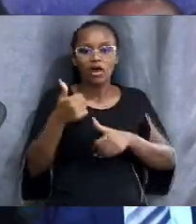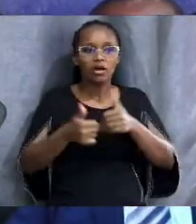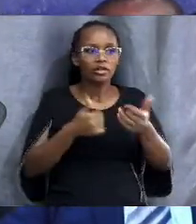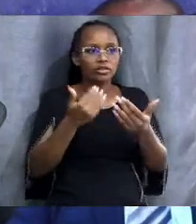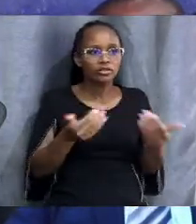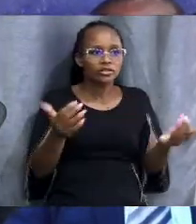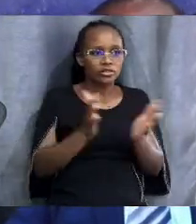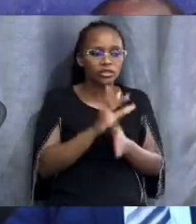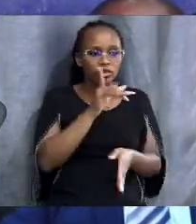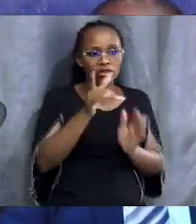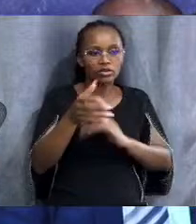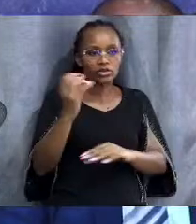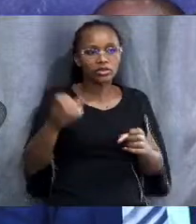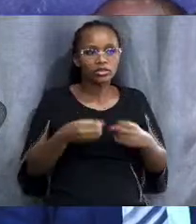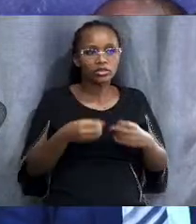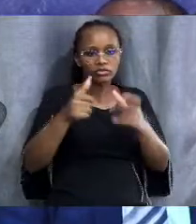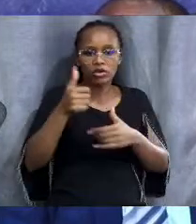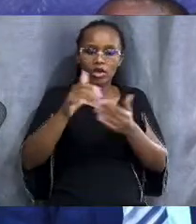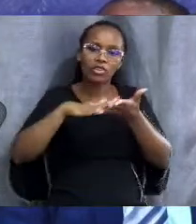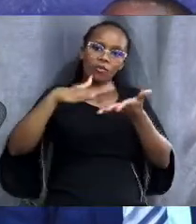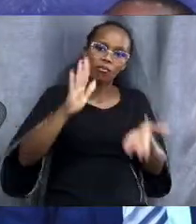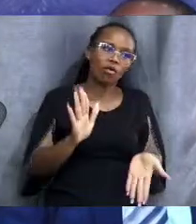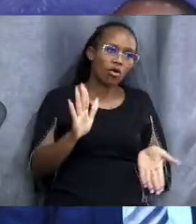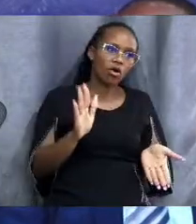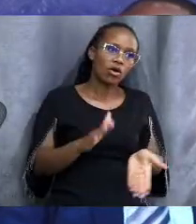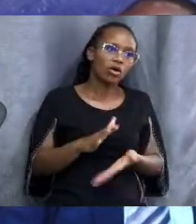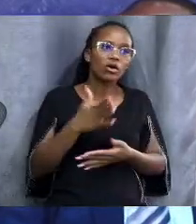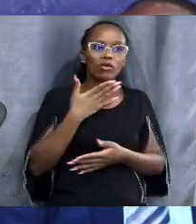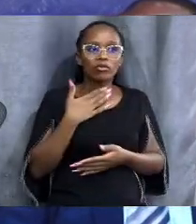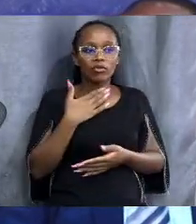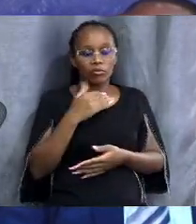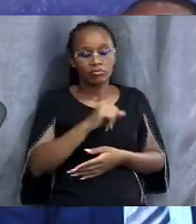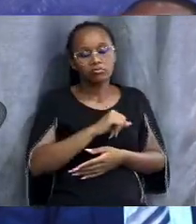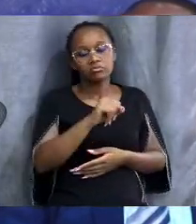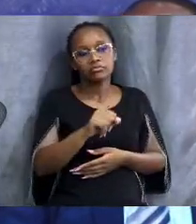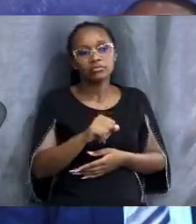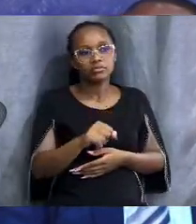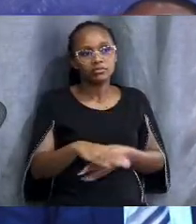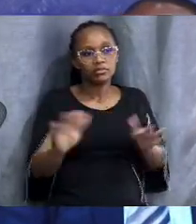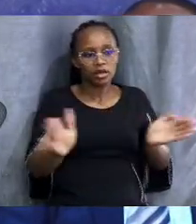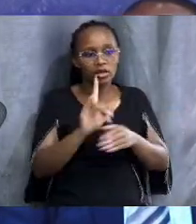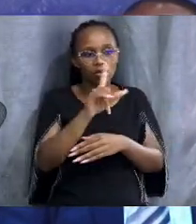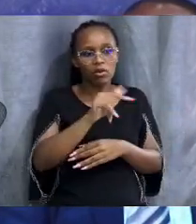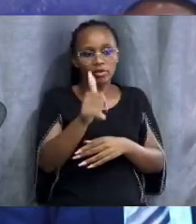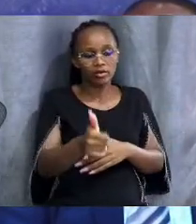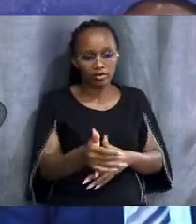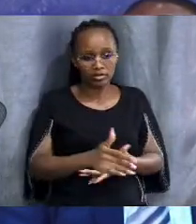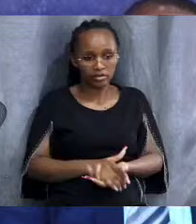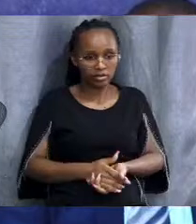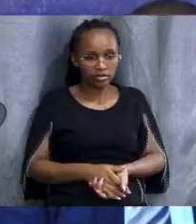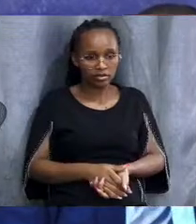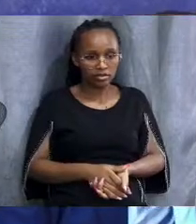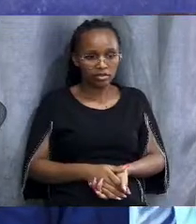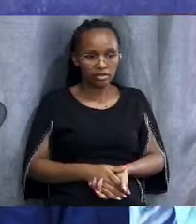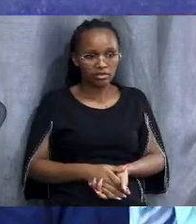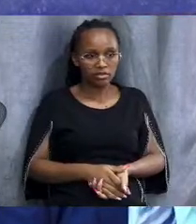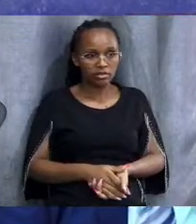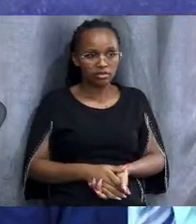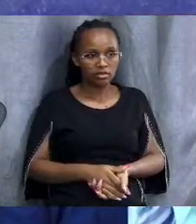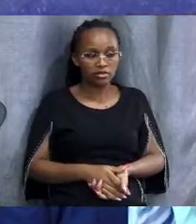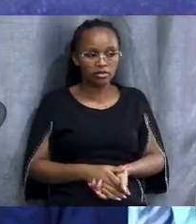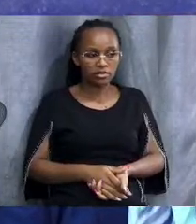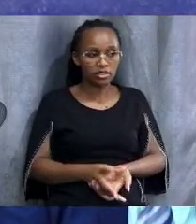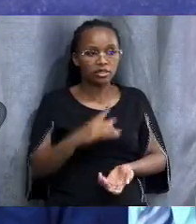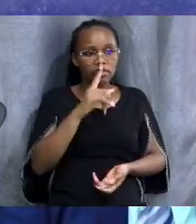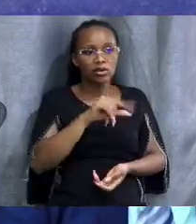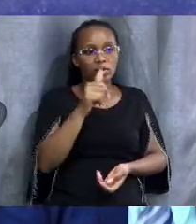children, and God would give you other more children if you so desire. Encourage one another and say to